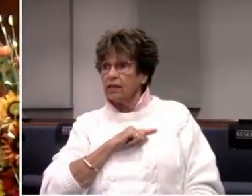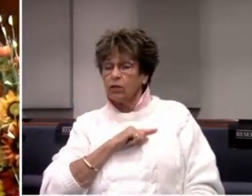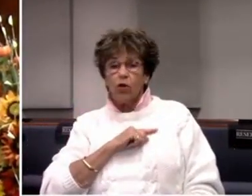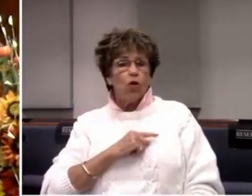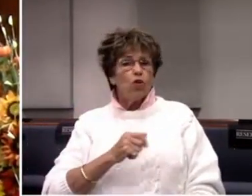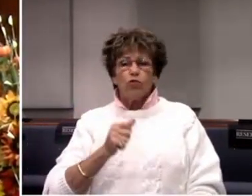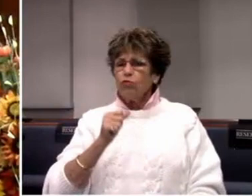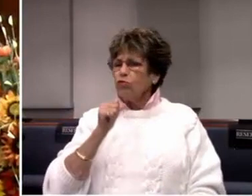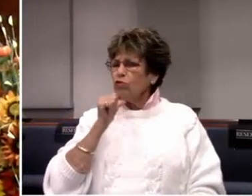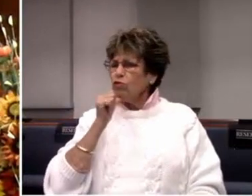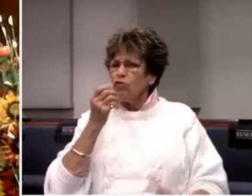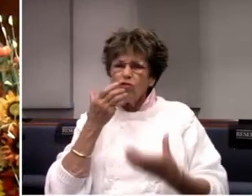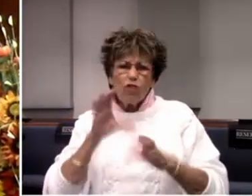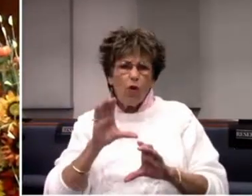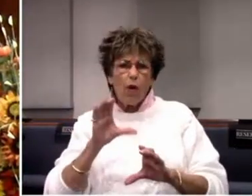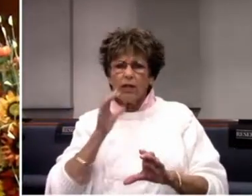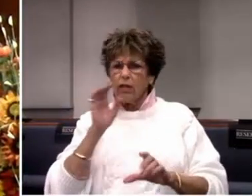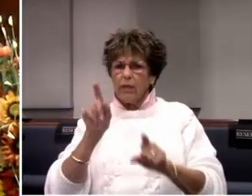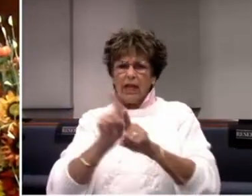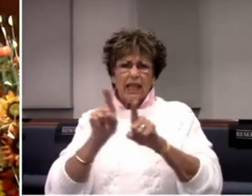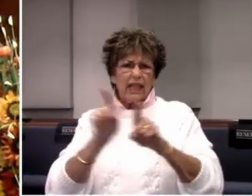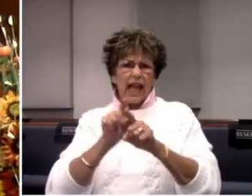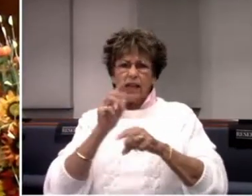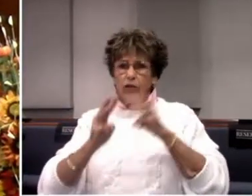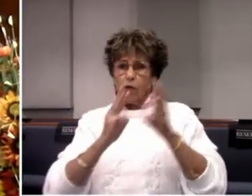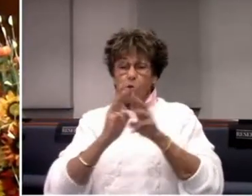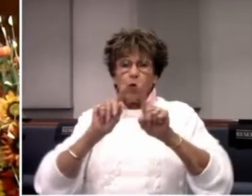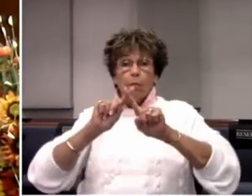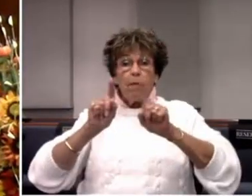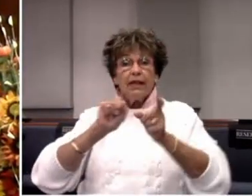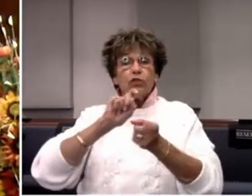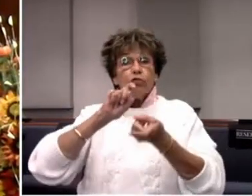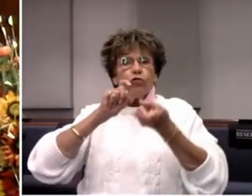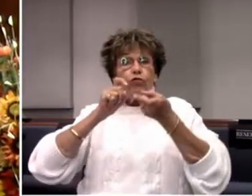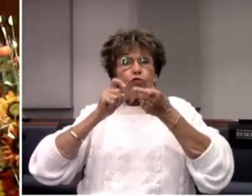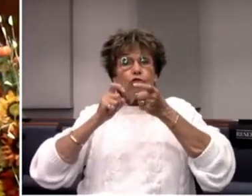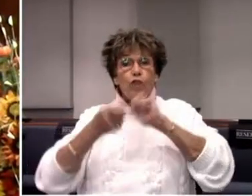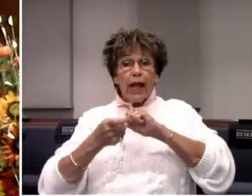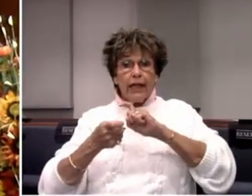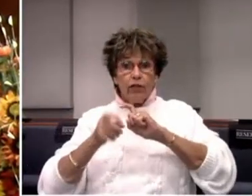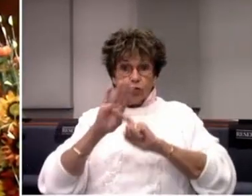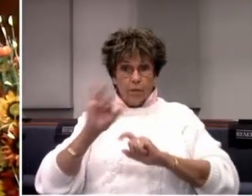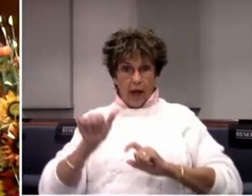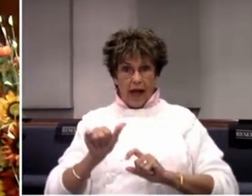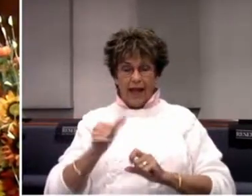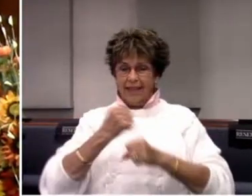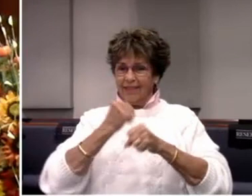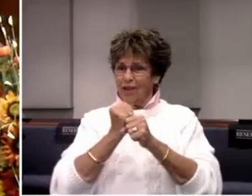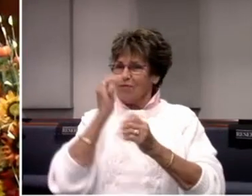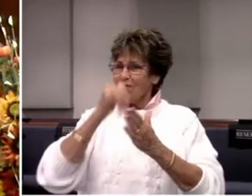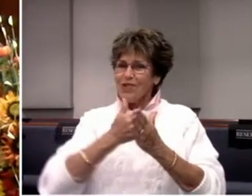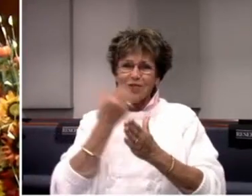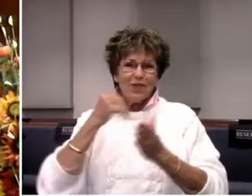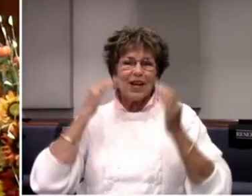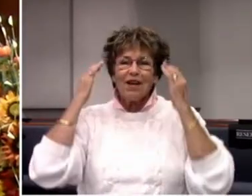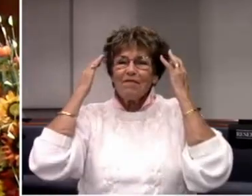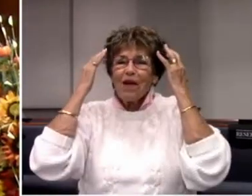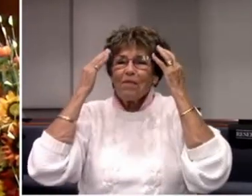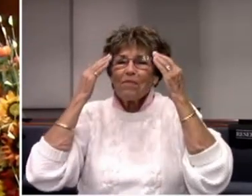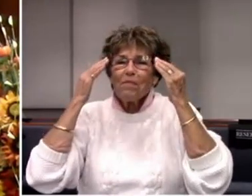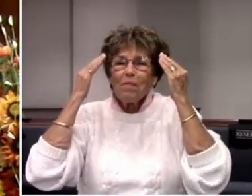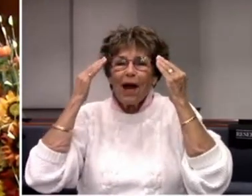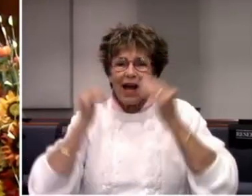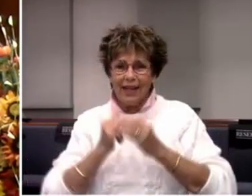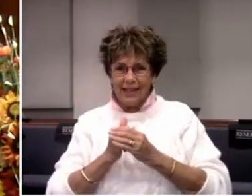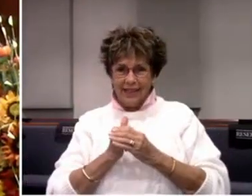world in verse number 2, but we're being transformed by the renewing of our mind. When you come to verse